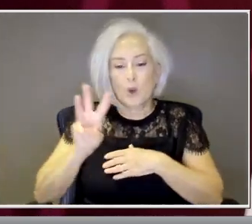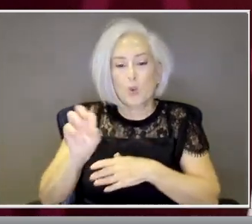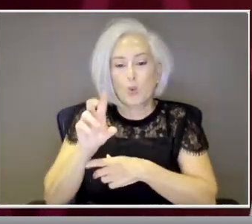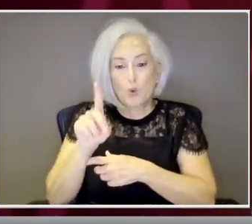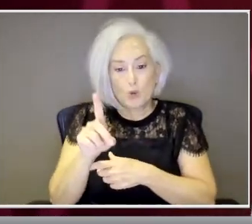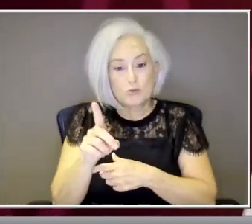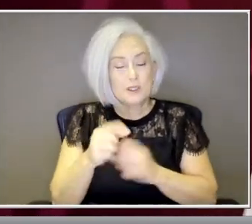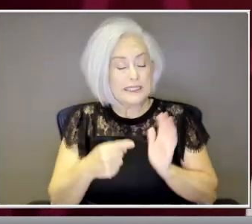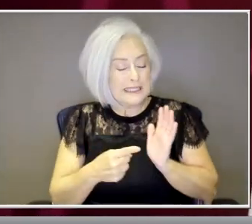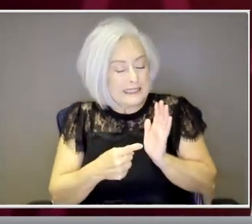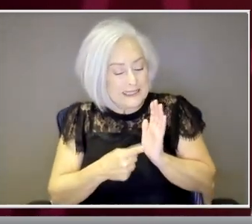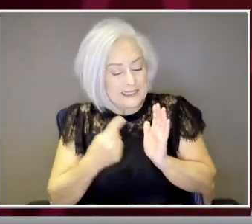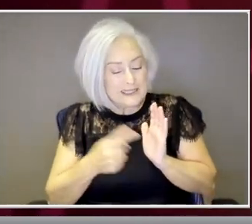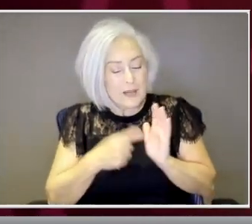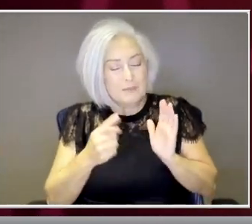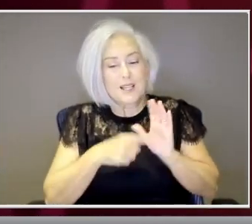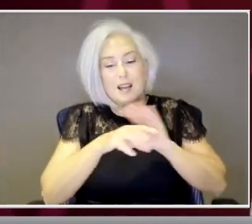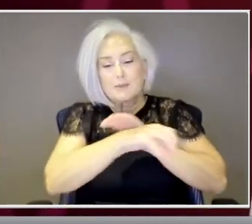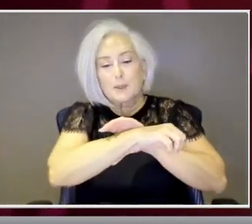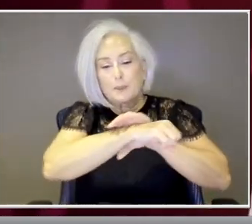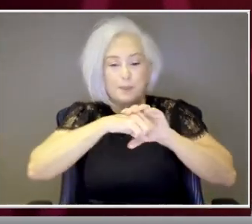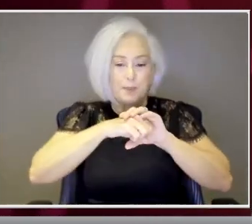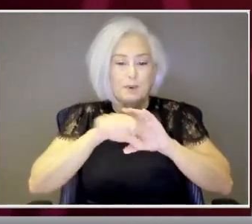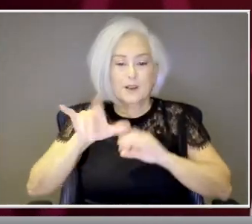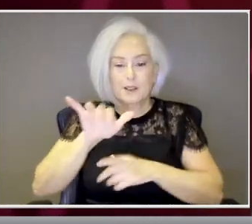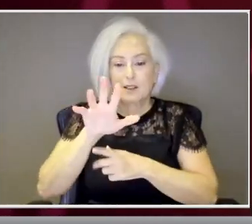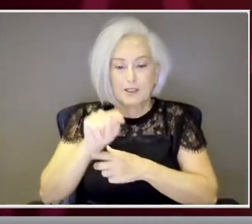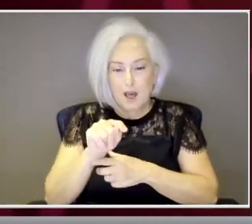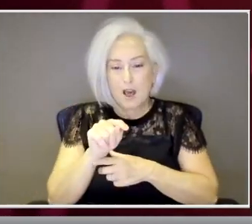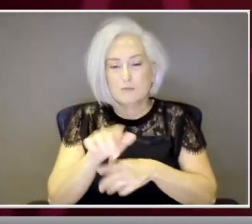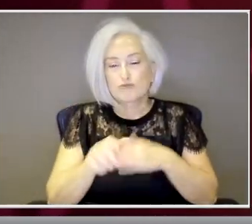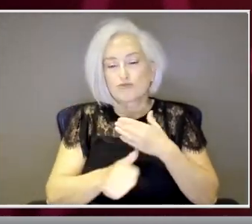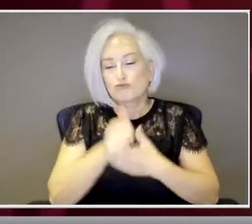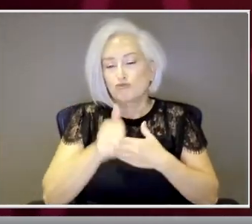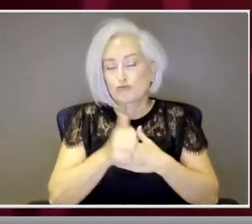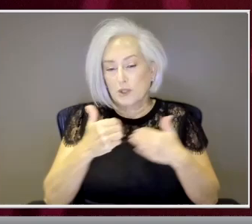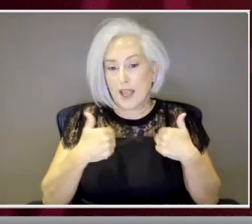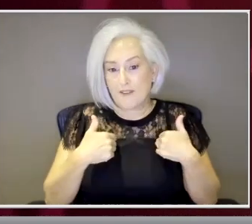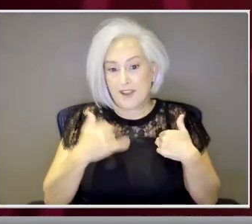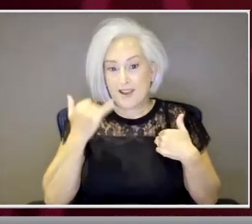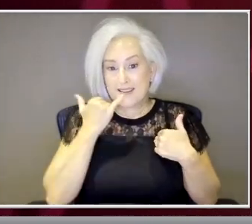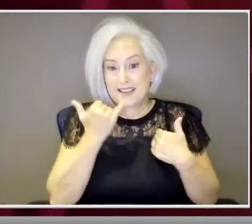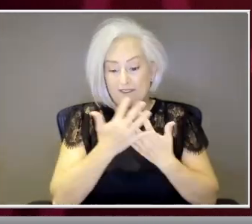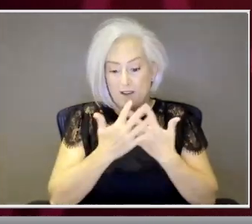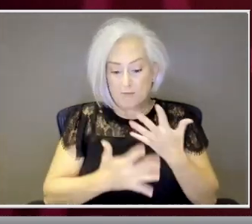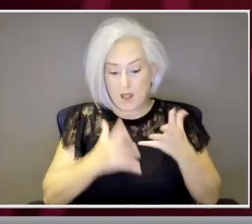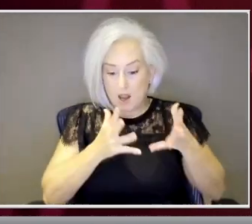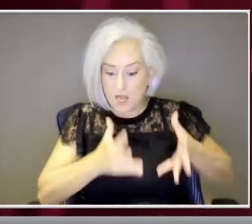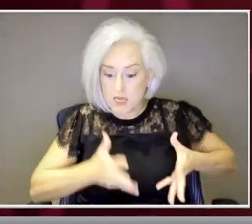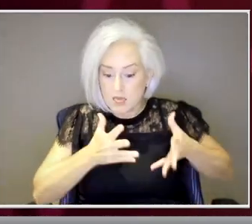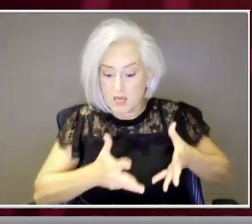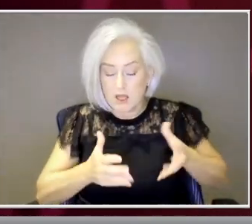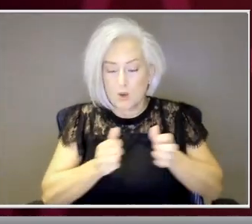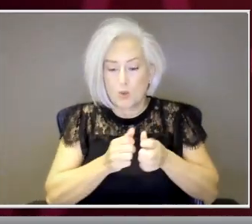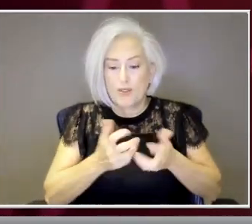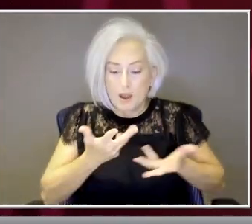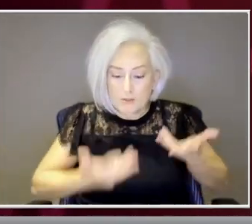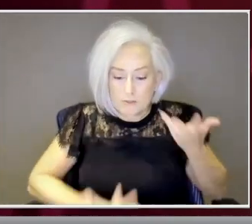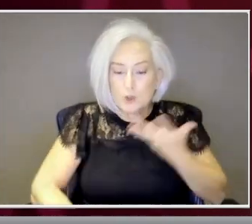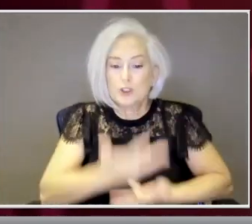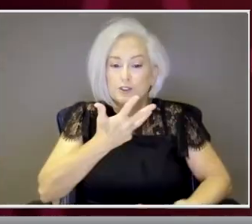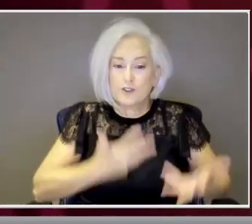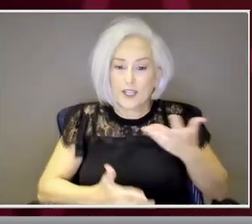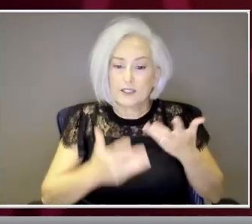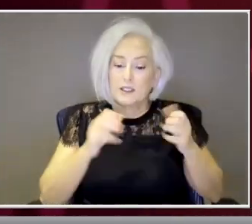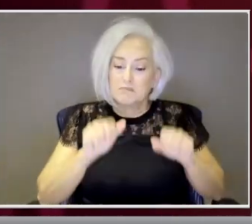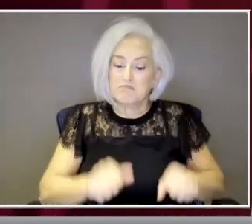with that, because anytime blood pools without moving much, it's predisposed to clot. And so there certainly can be clots that we see